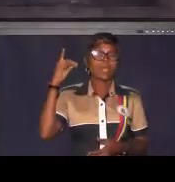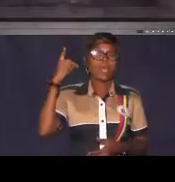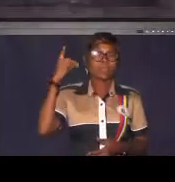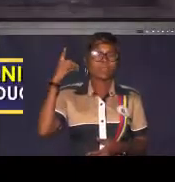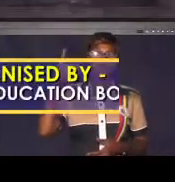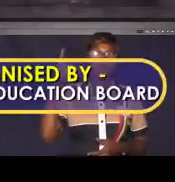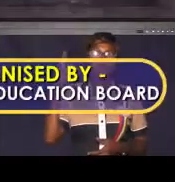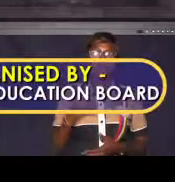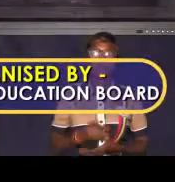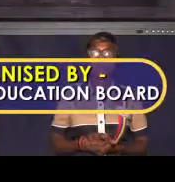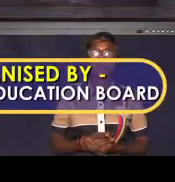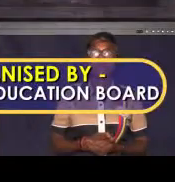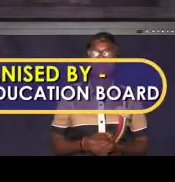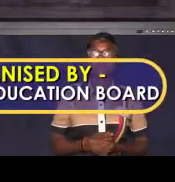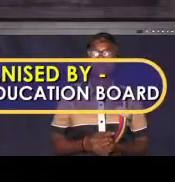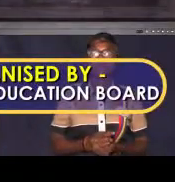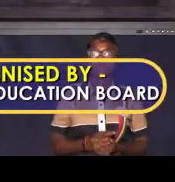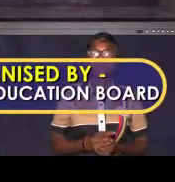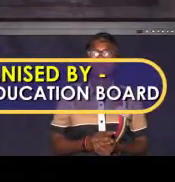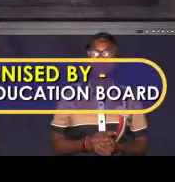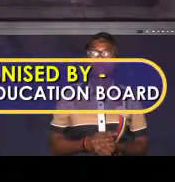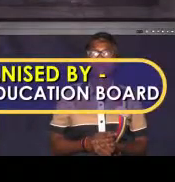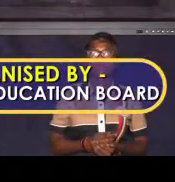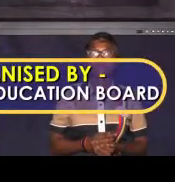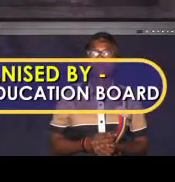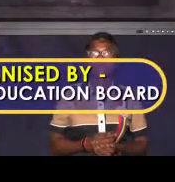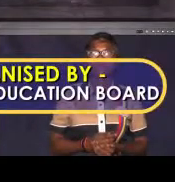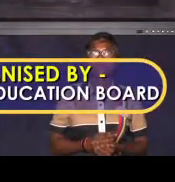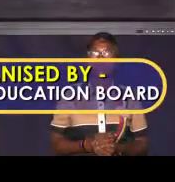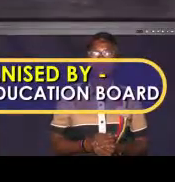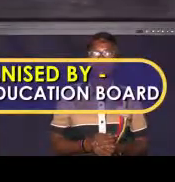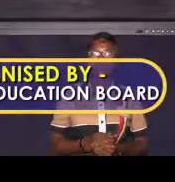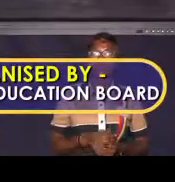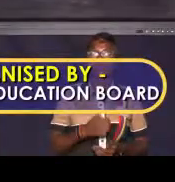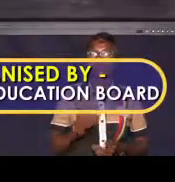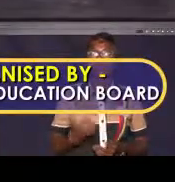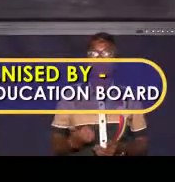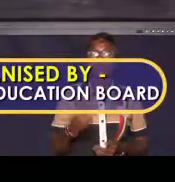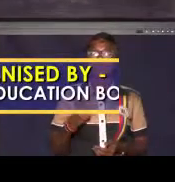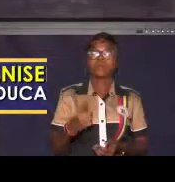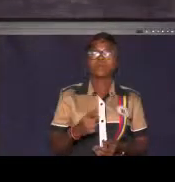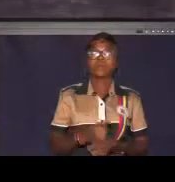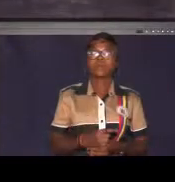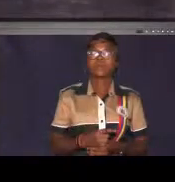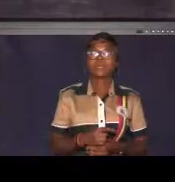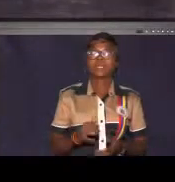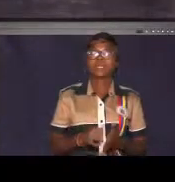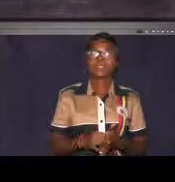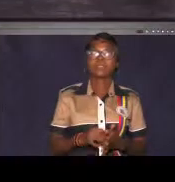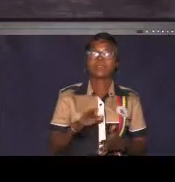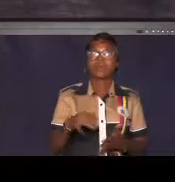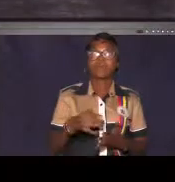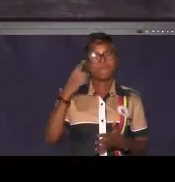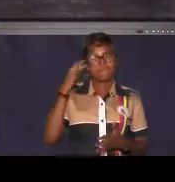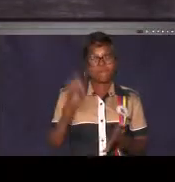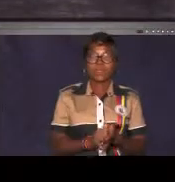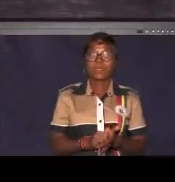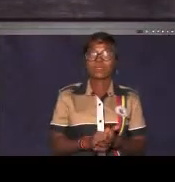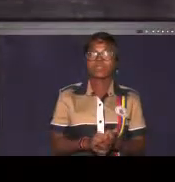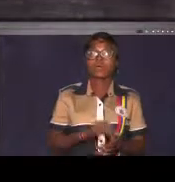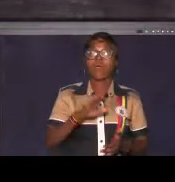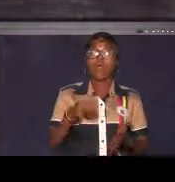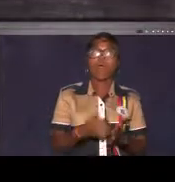have diamond. Say that. Wow, I love this diamond. Let's look at another one. Okay, that's all for